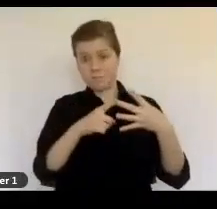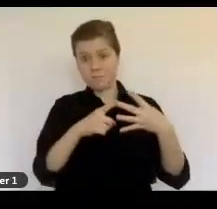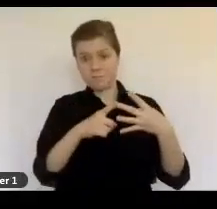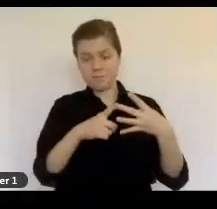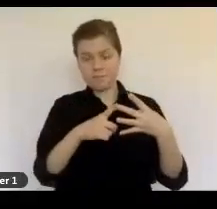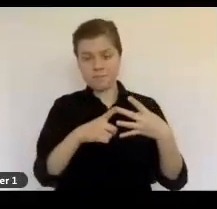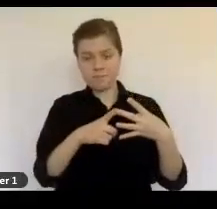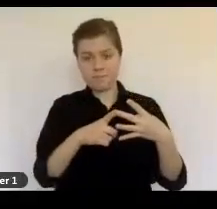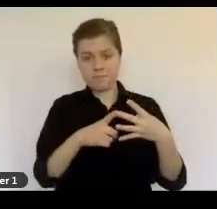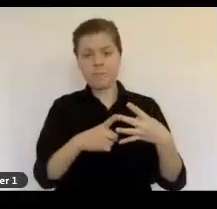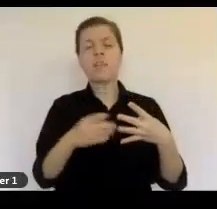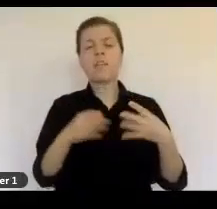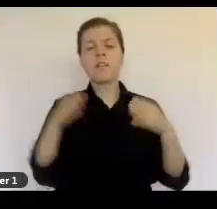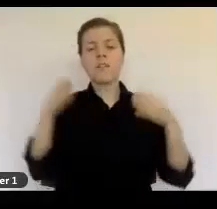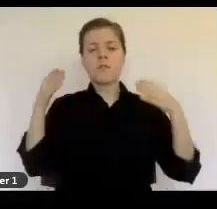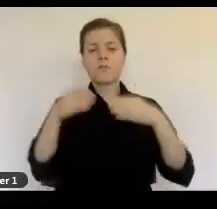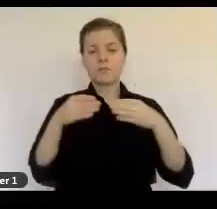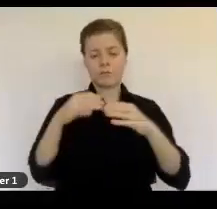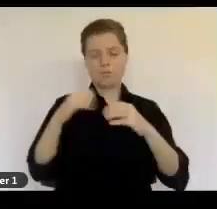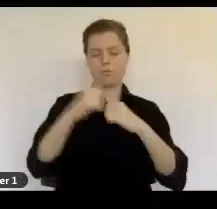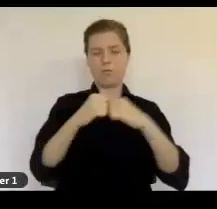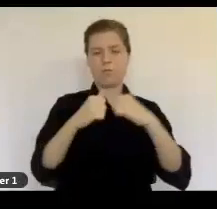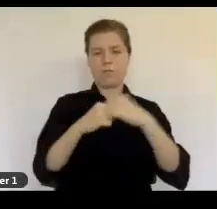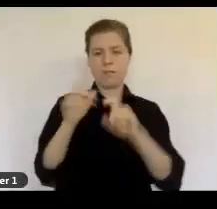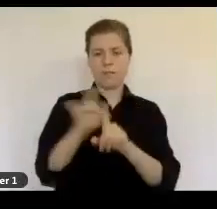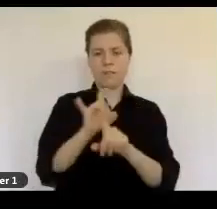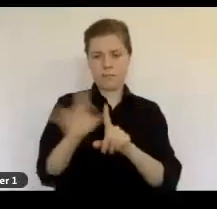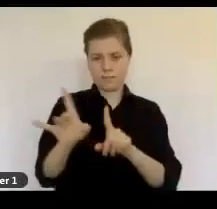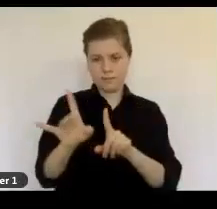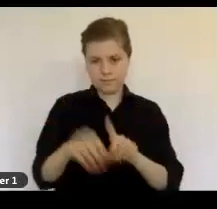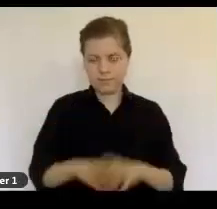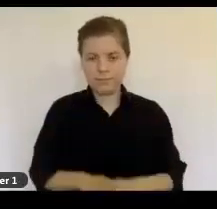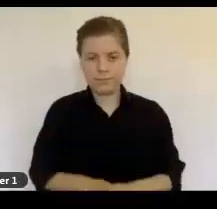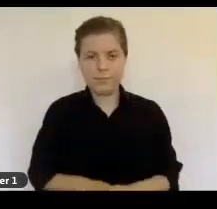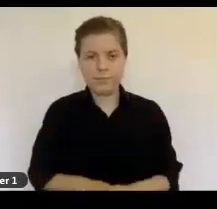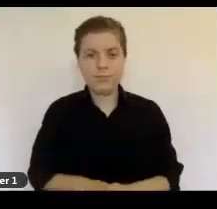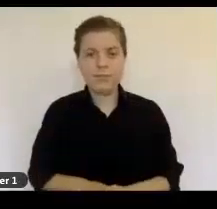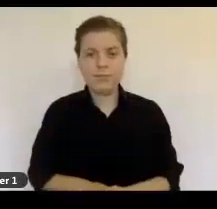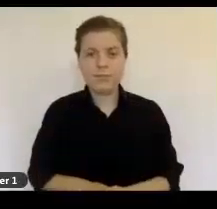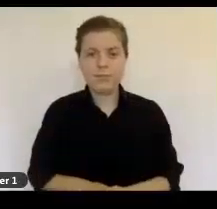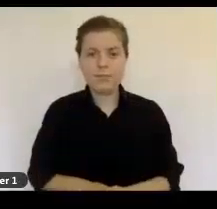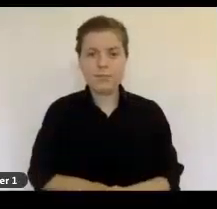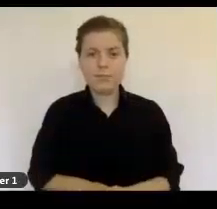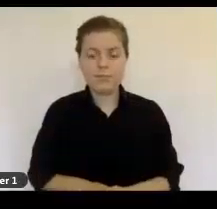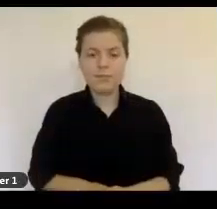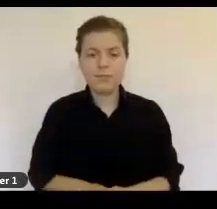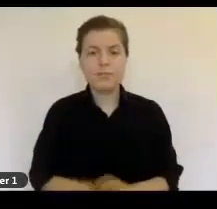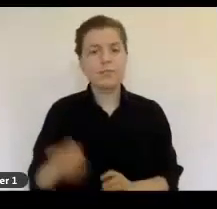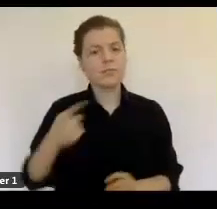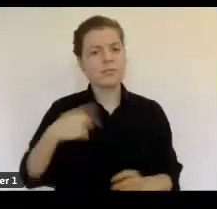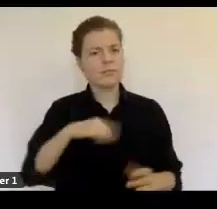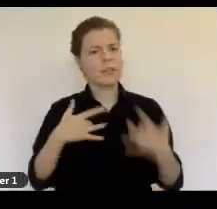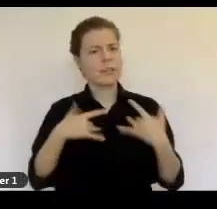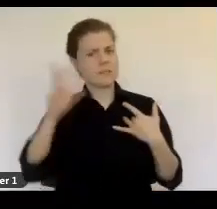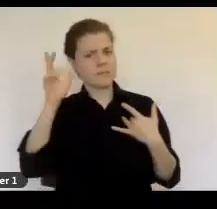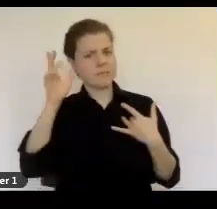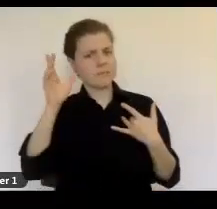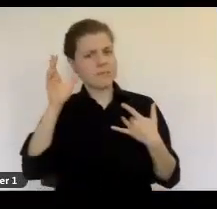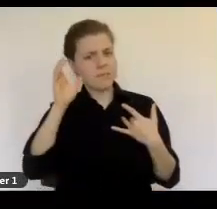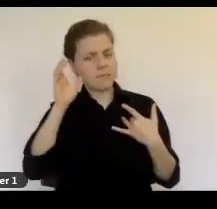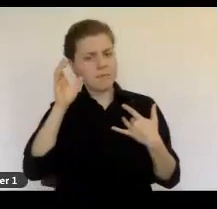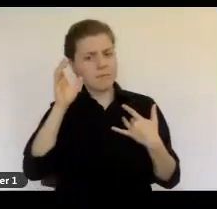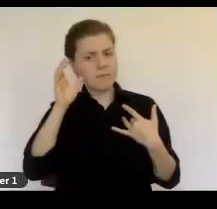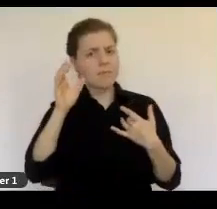Very briefly, the second theme I want to quickly touch upon, and it's something that certainly arises from the literature, is that of structural